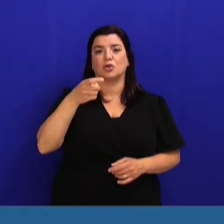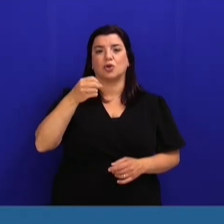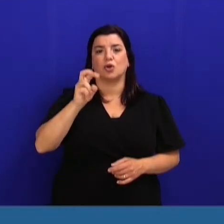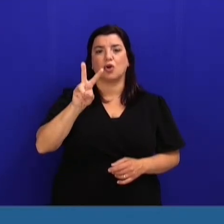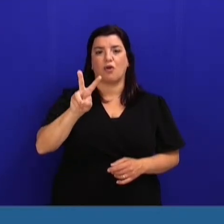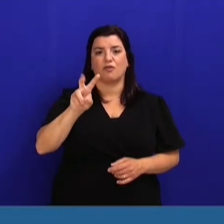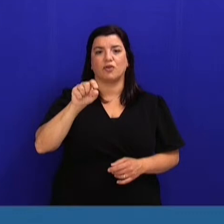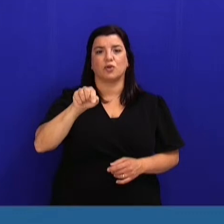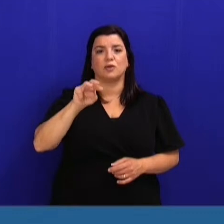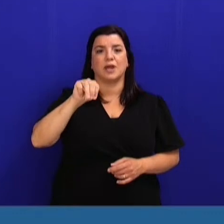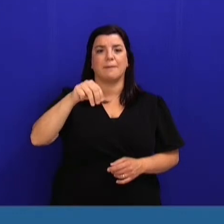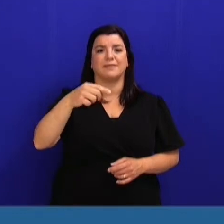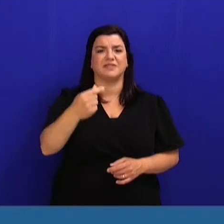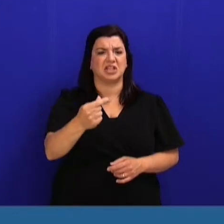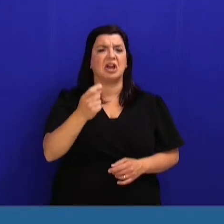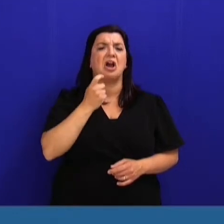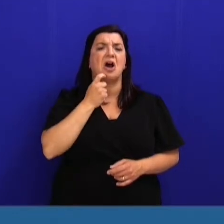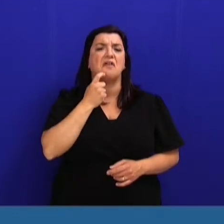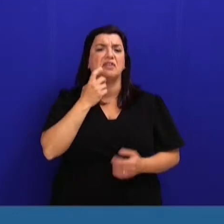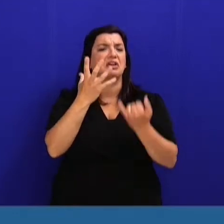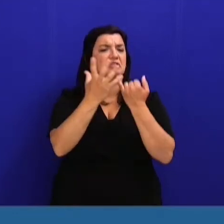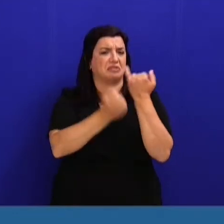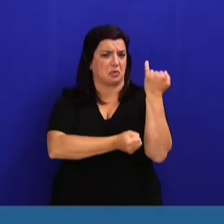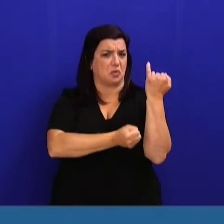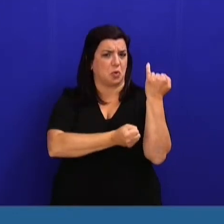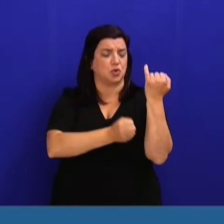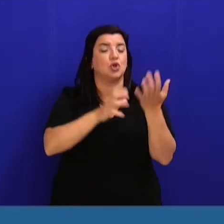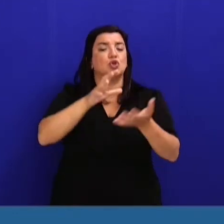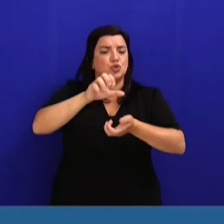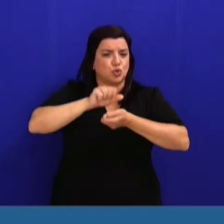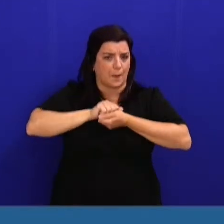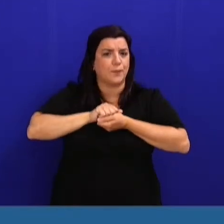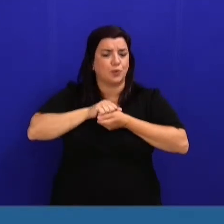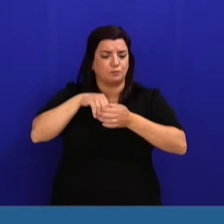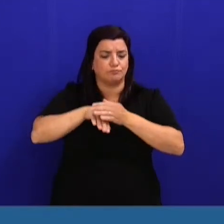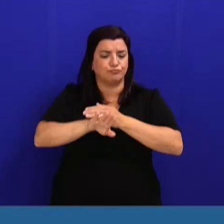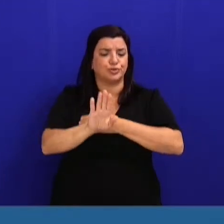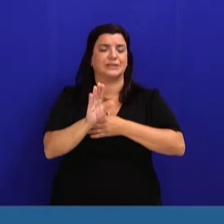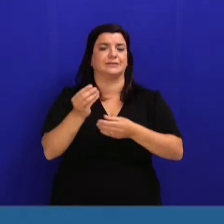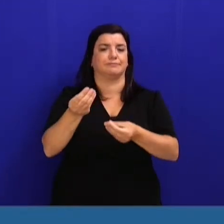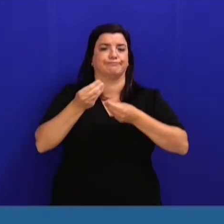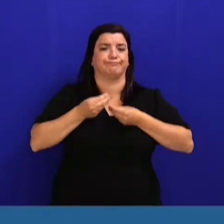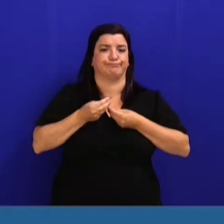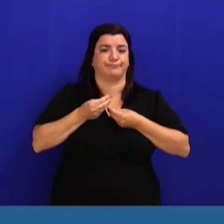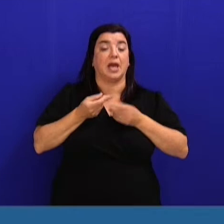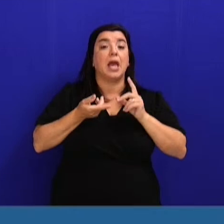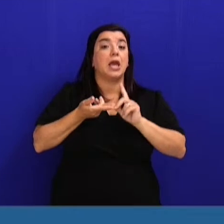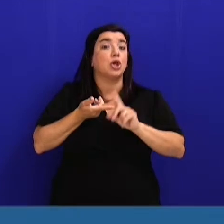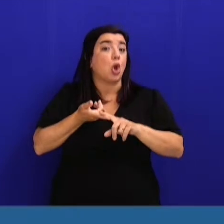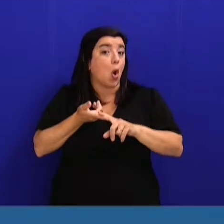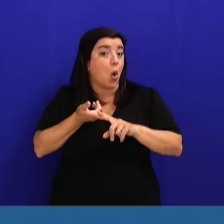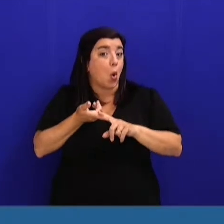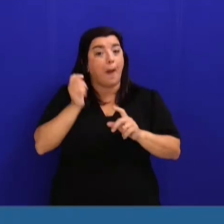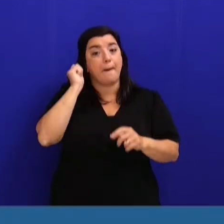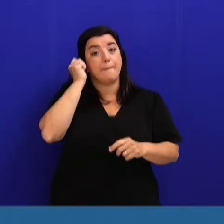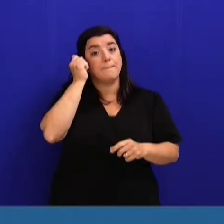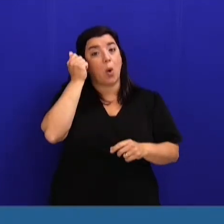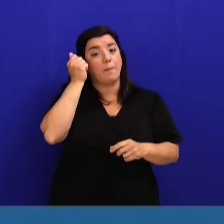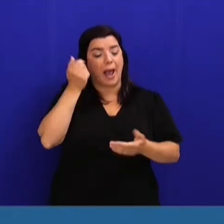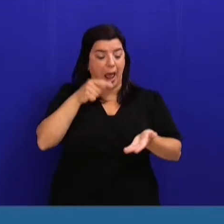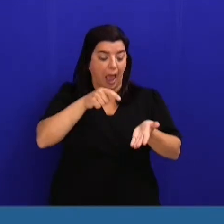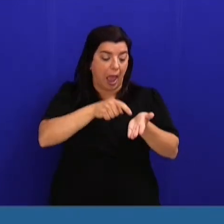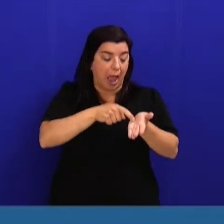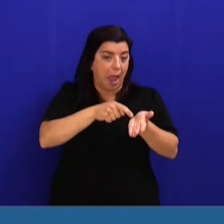ukoll tiddownloadja dan iċ-ċertifikat u tkun tista' żommu. Fakkarkom ukoll li inti tista' żommu jew digital fuq il-mobile tiegħek jekk inti